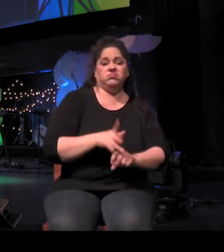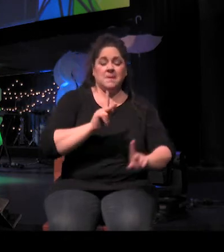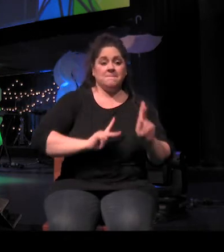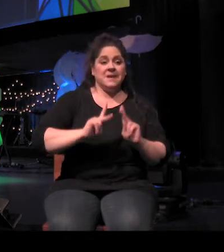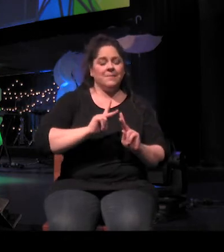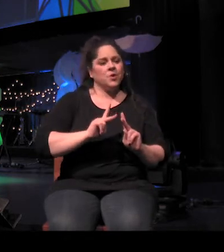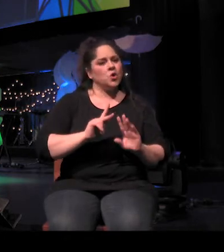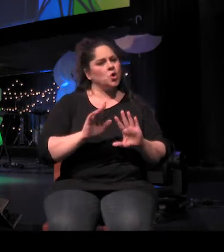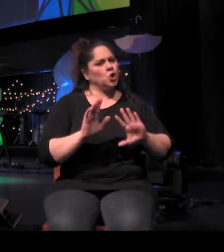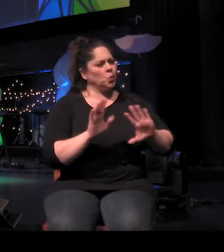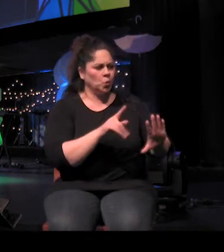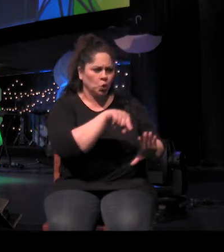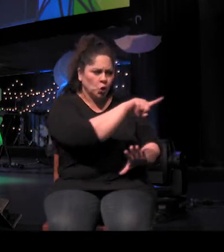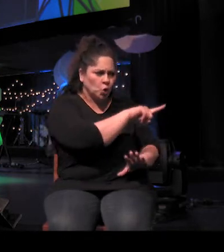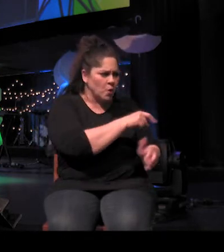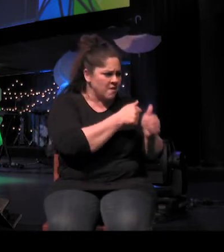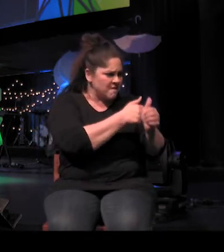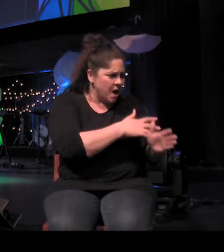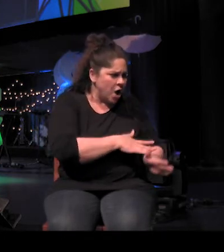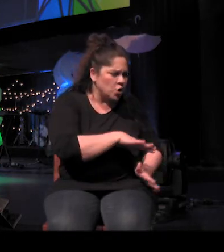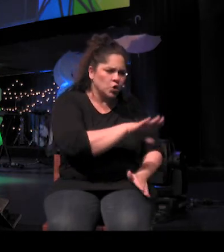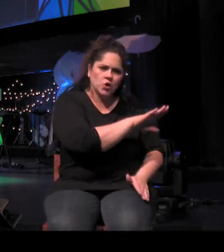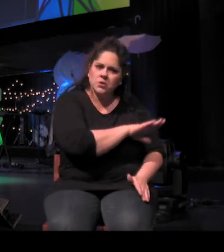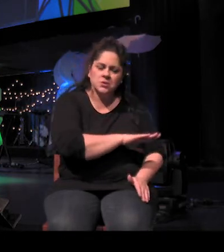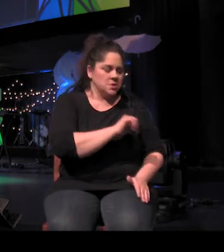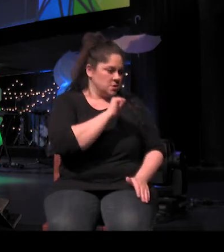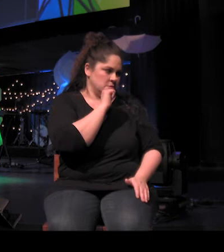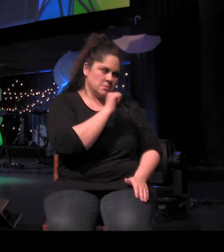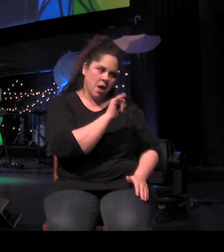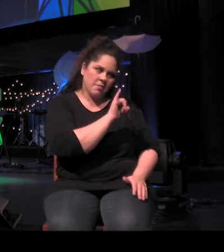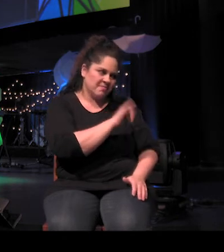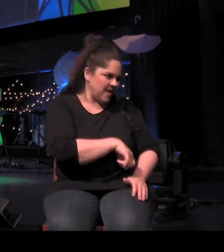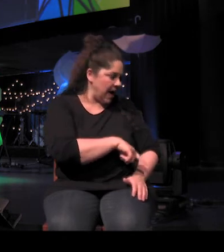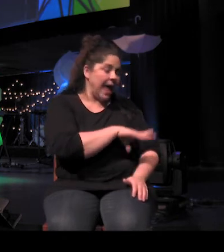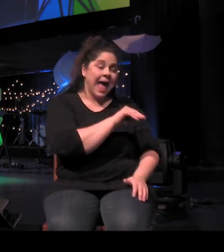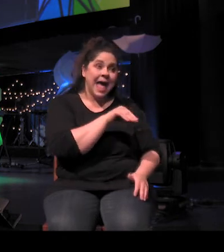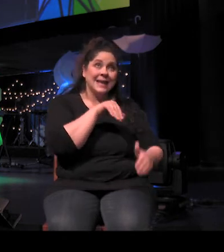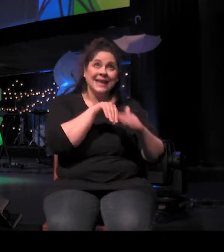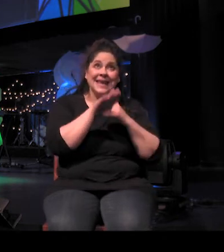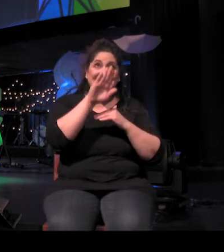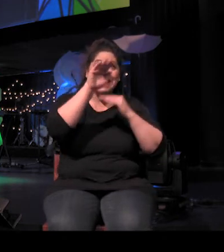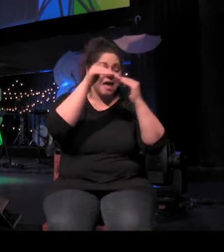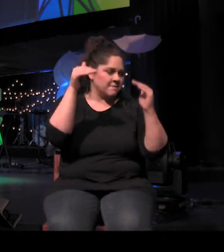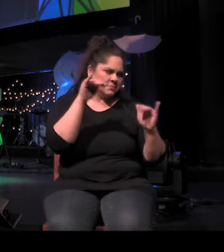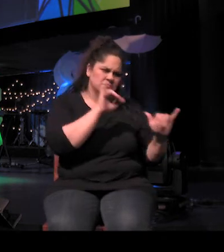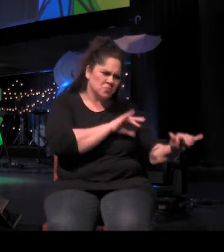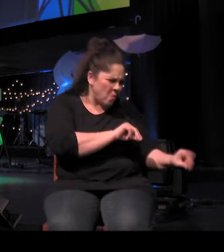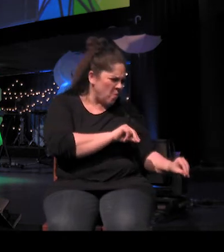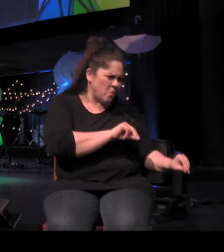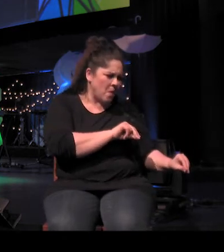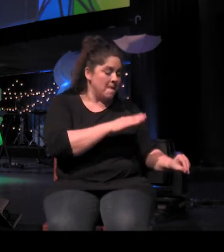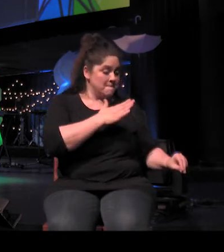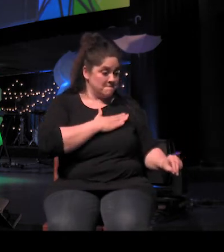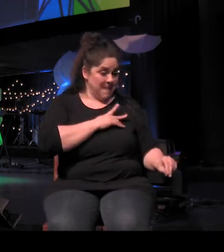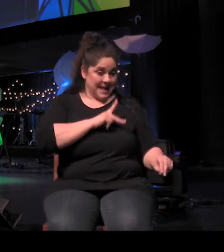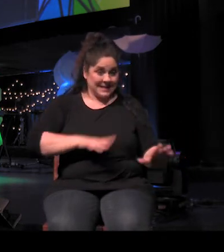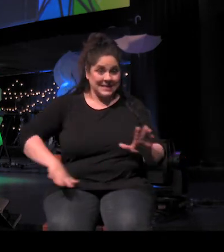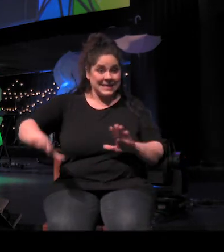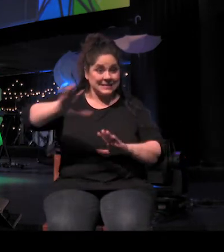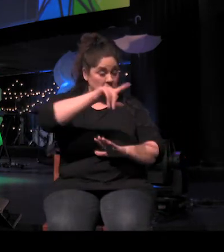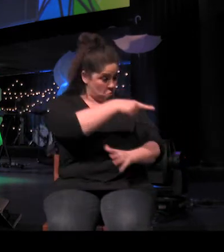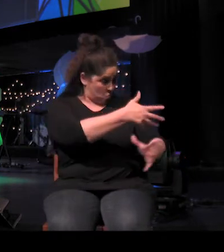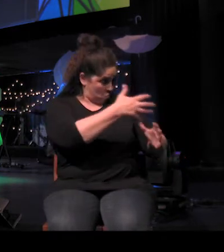with you, and not so in my kingdom, this kingdom of God. He said, in my kingdom, if you want to be